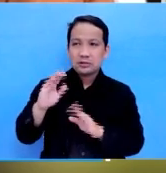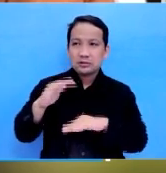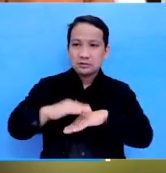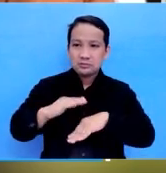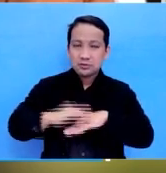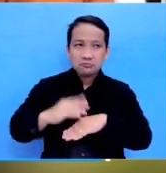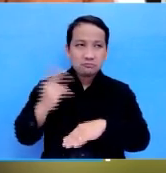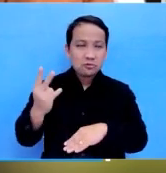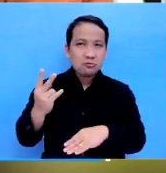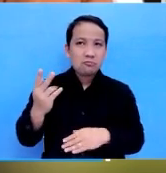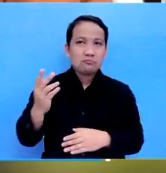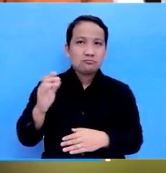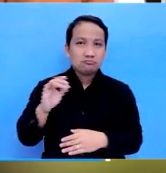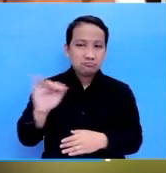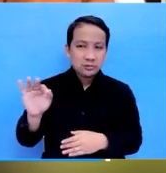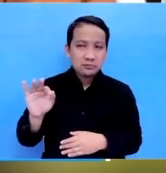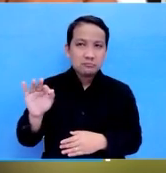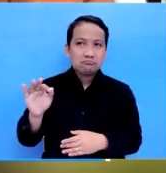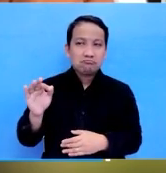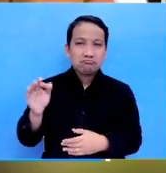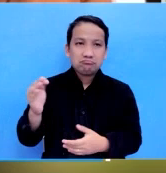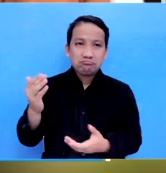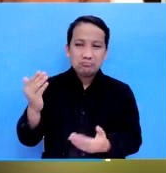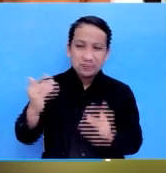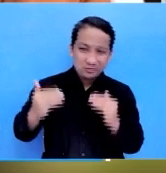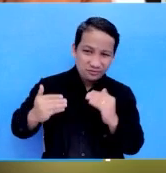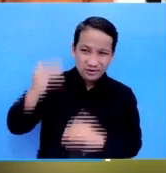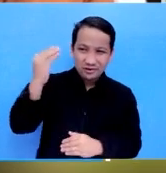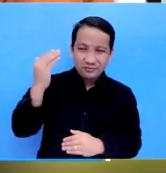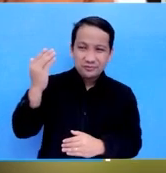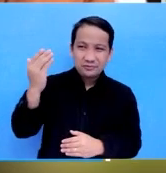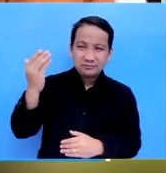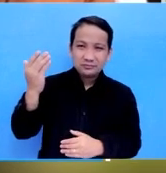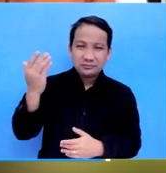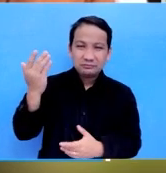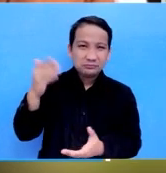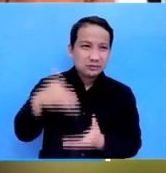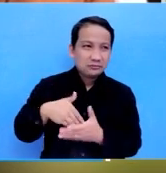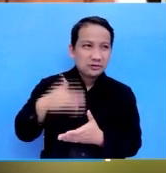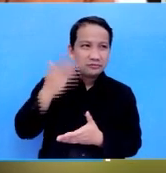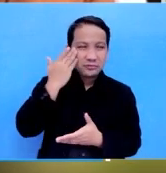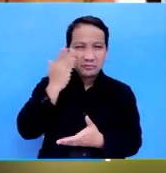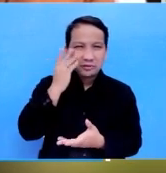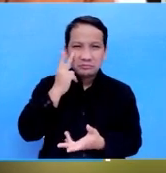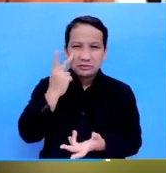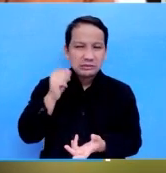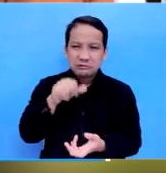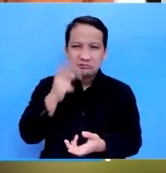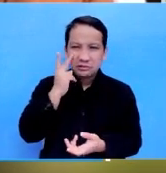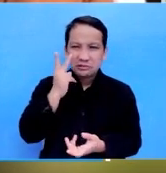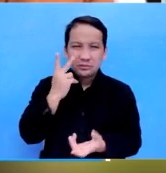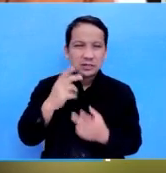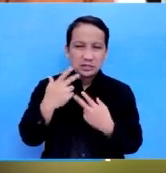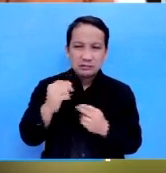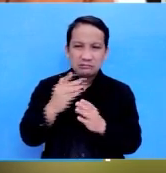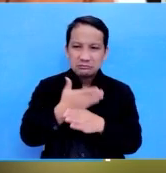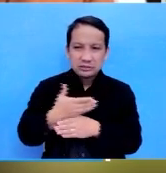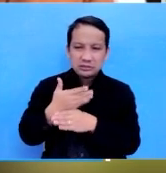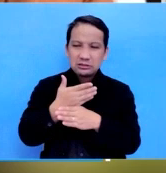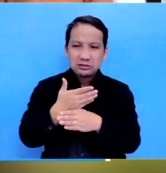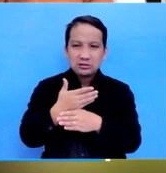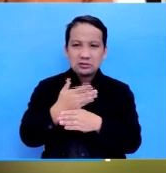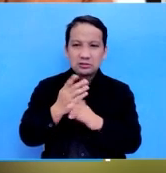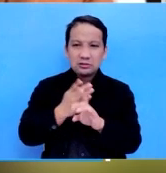because if cases are going to reach just a few thousand, I don't foresee na our healthcare utilization will